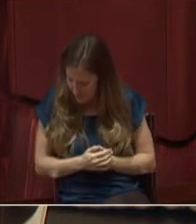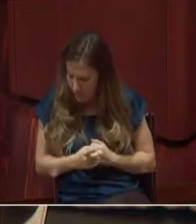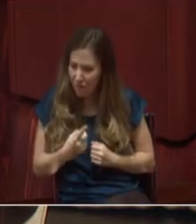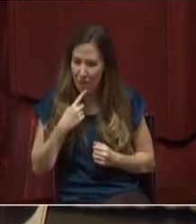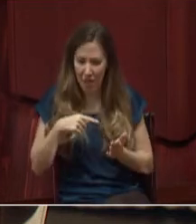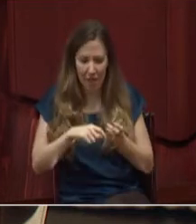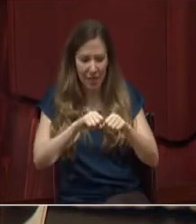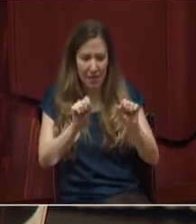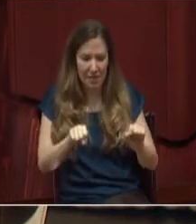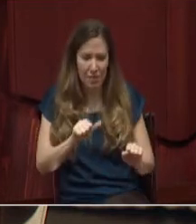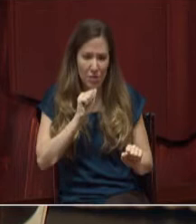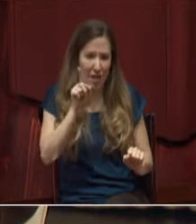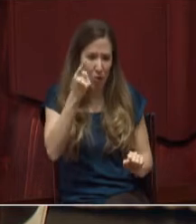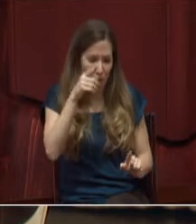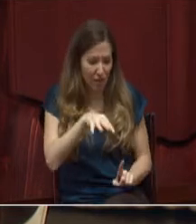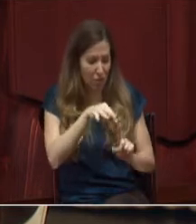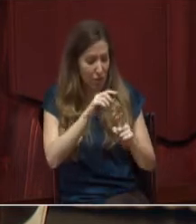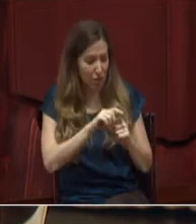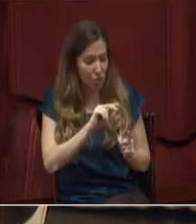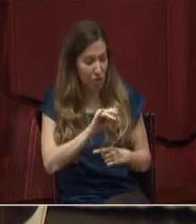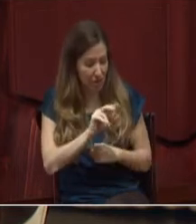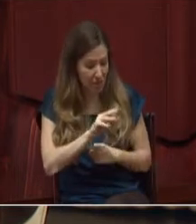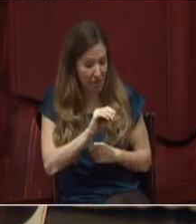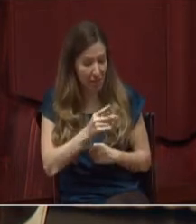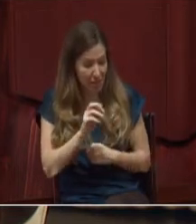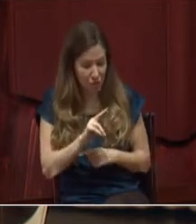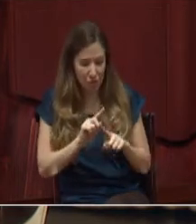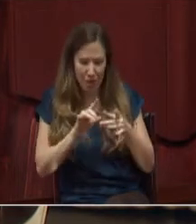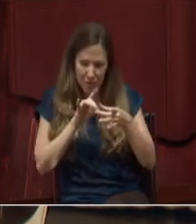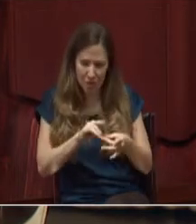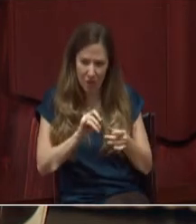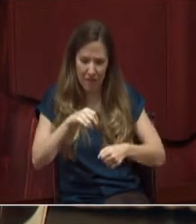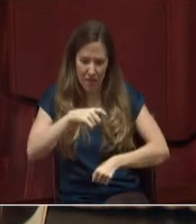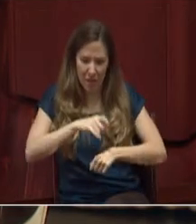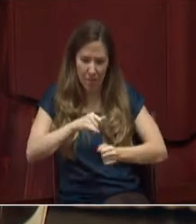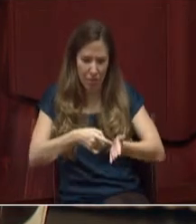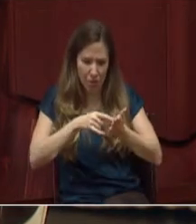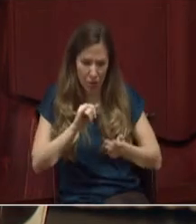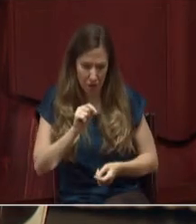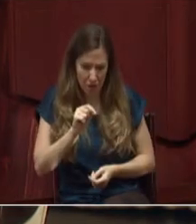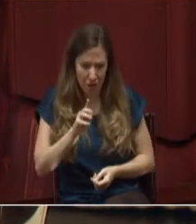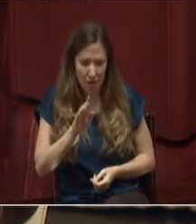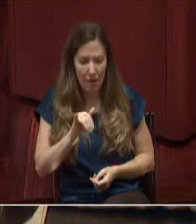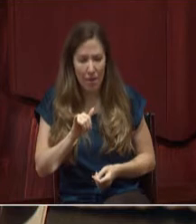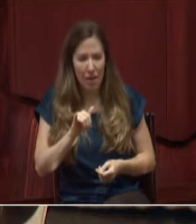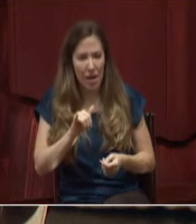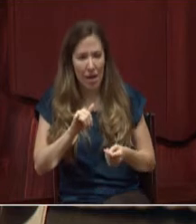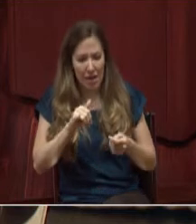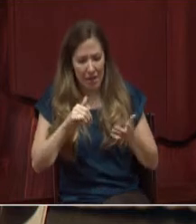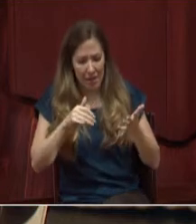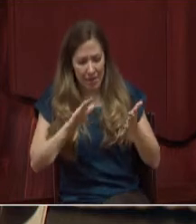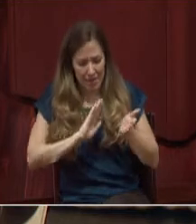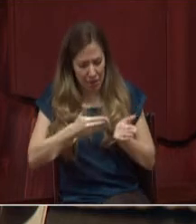to Nixon and Kissinger, but it was the issues of the time that required it. By centralizing the study of issues and then the